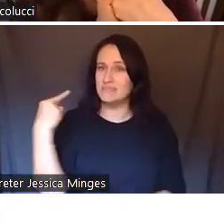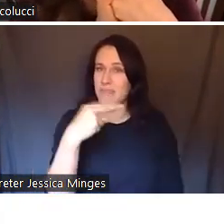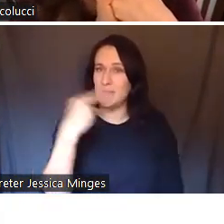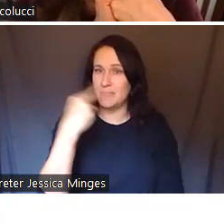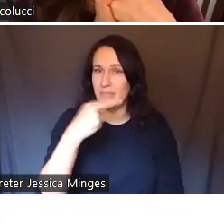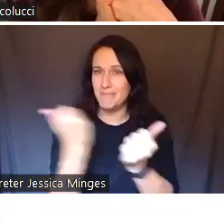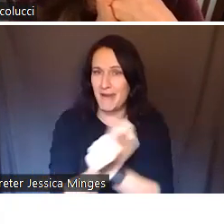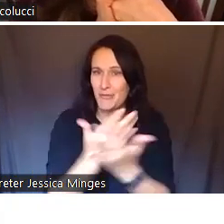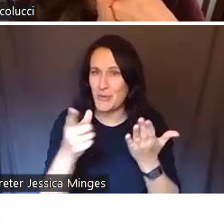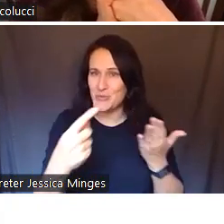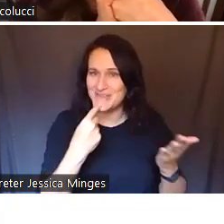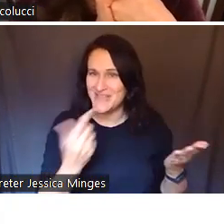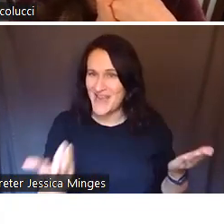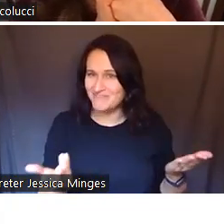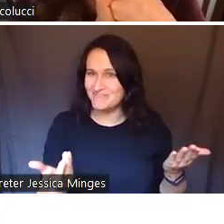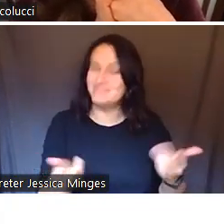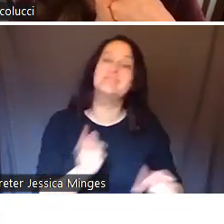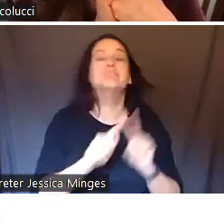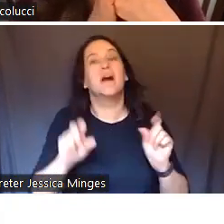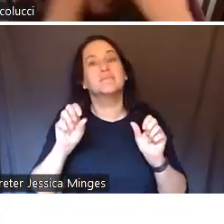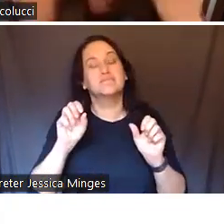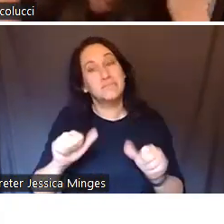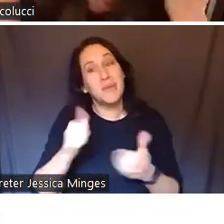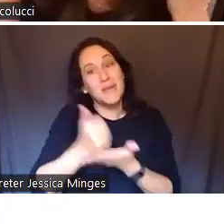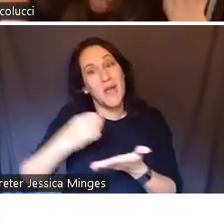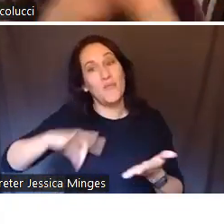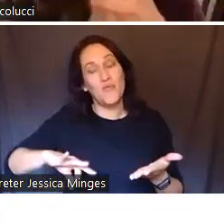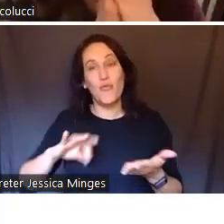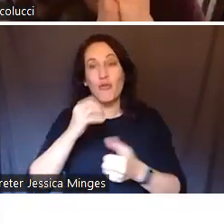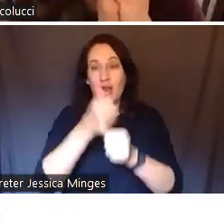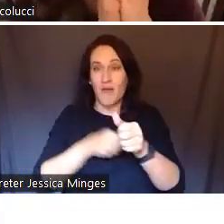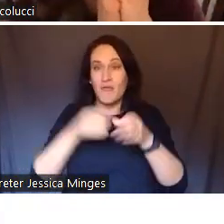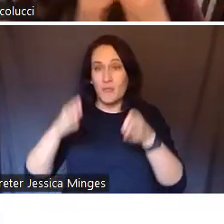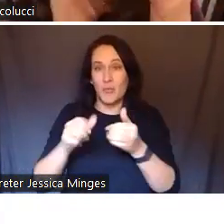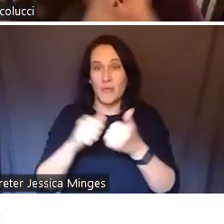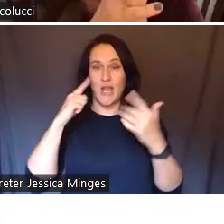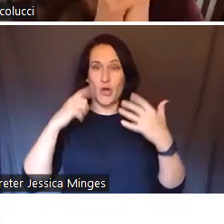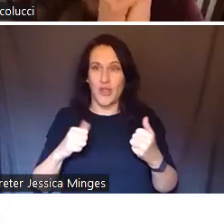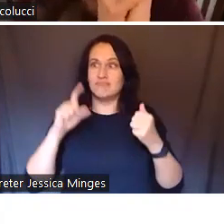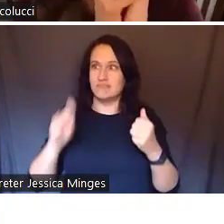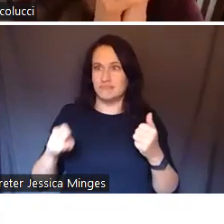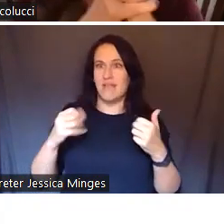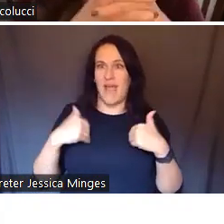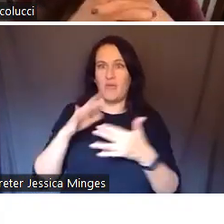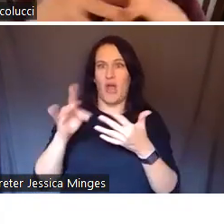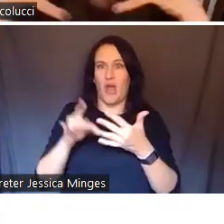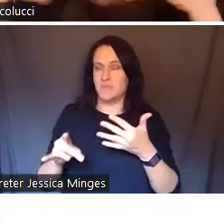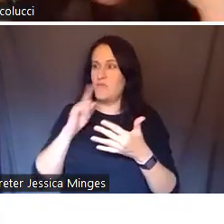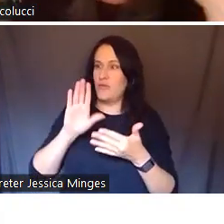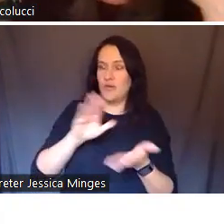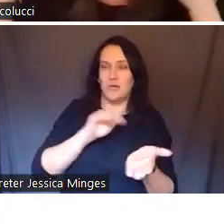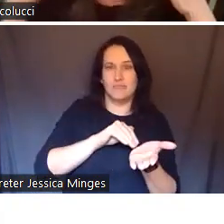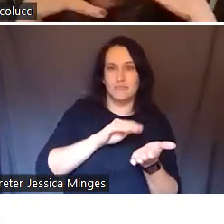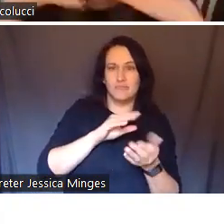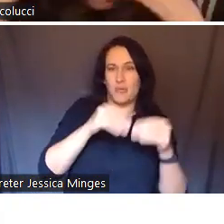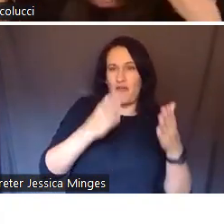everything you say. But they are helpful, and every person with hearing loss should have the option to have their provider use one of those. It's also